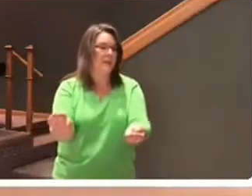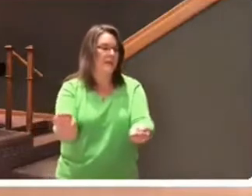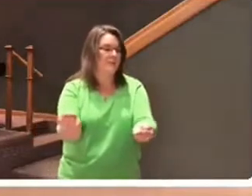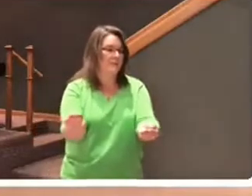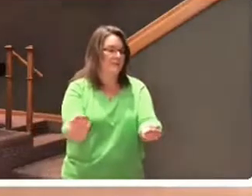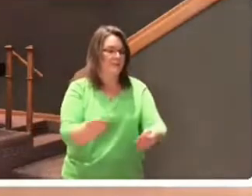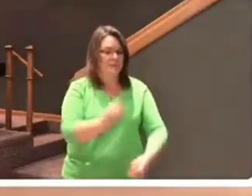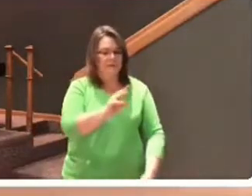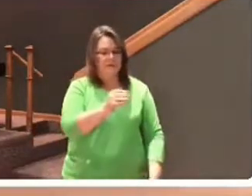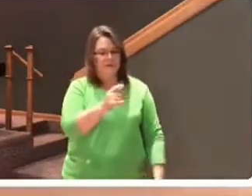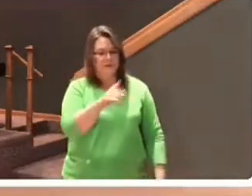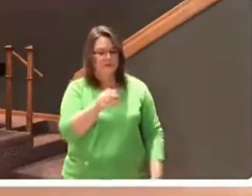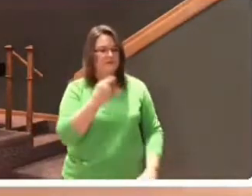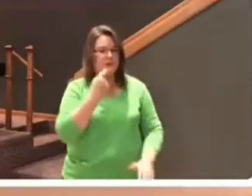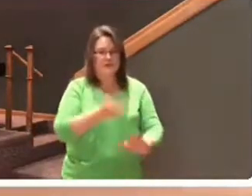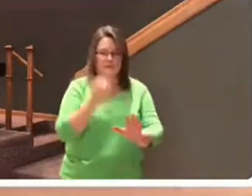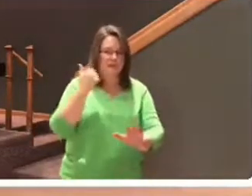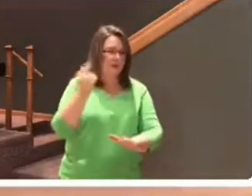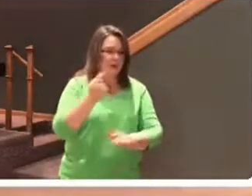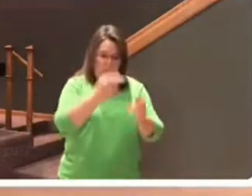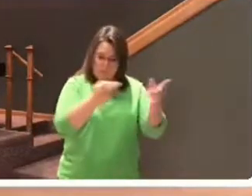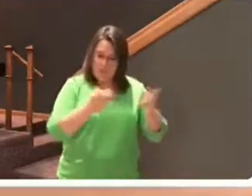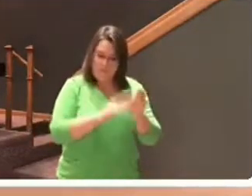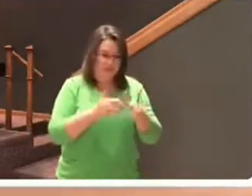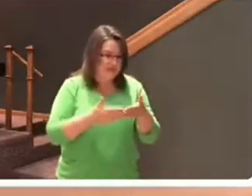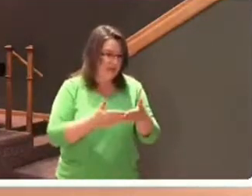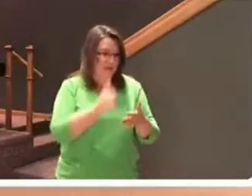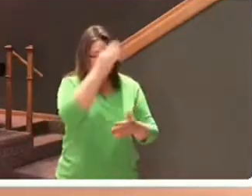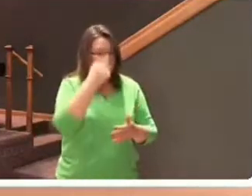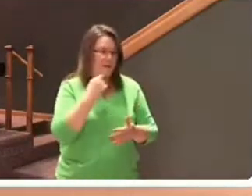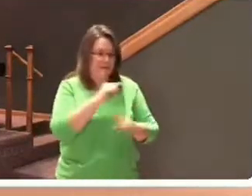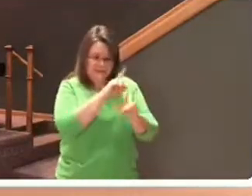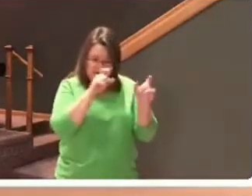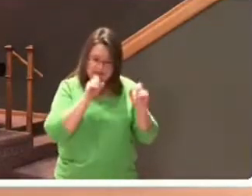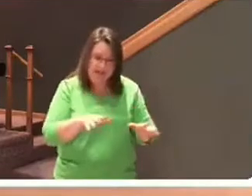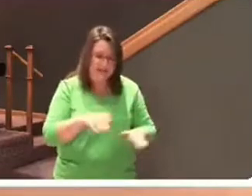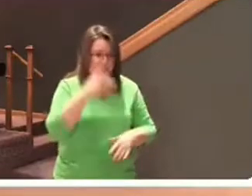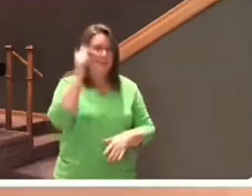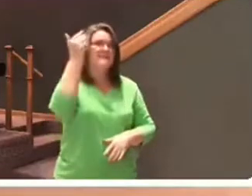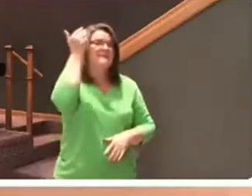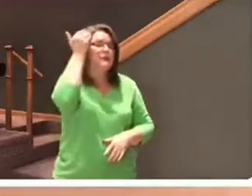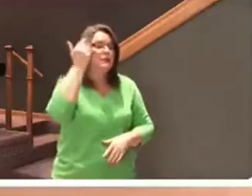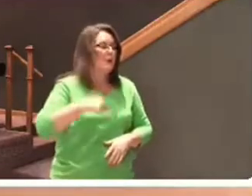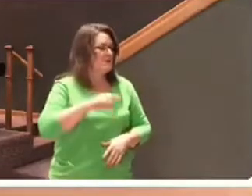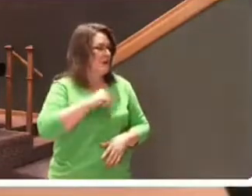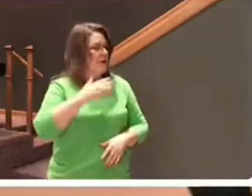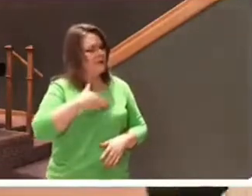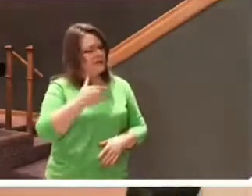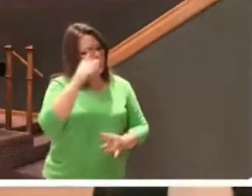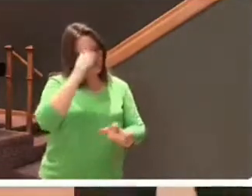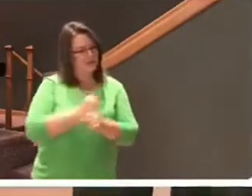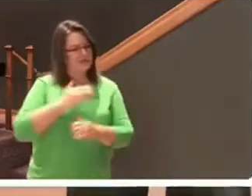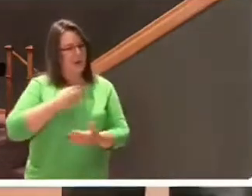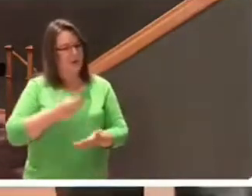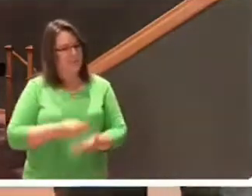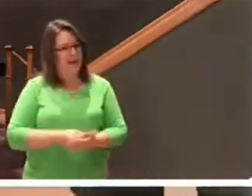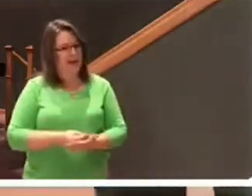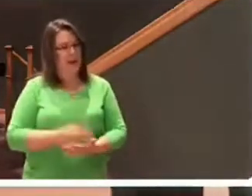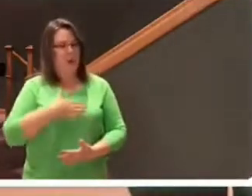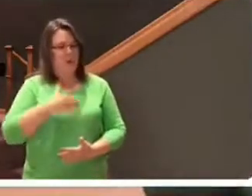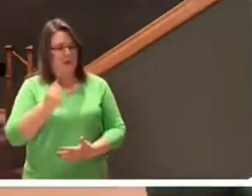As Michelle said earlier, it's the only place in the Bible where God says to test him, because he knows that we would rather trust our money,